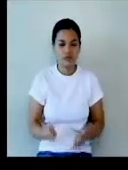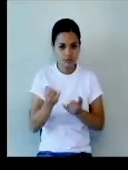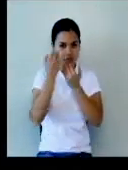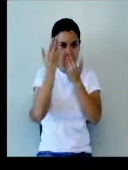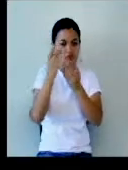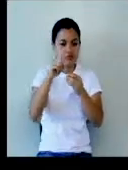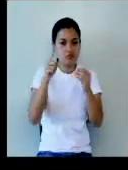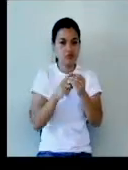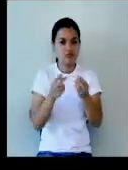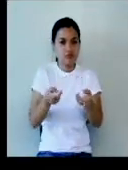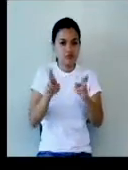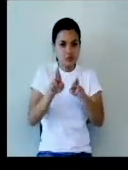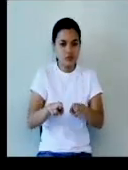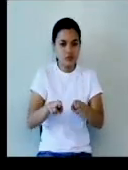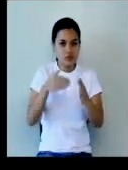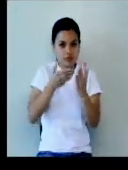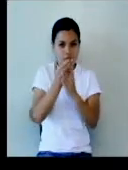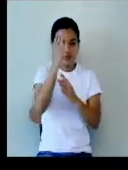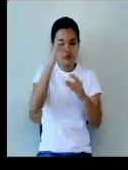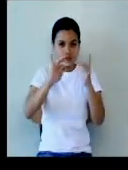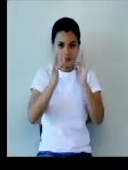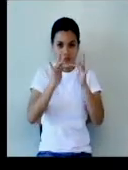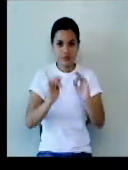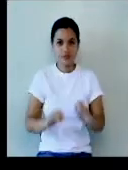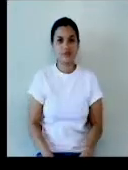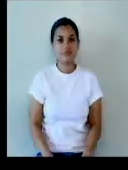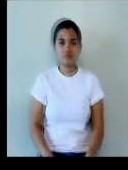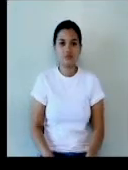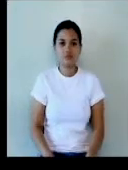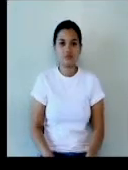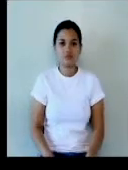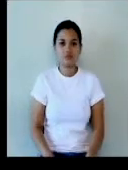be informed of election results from the internet.